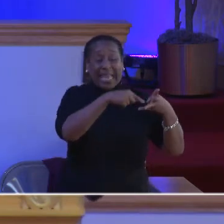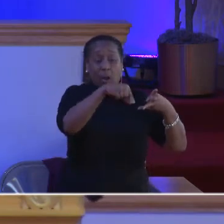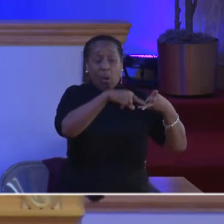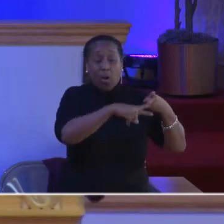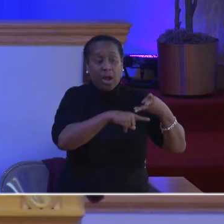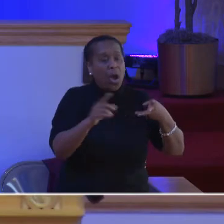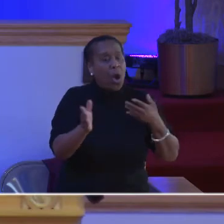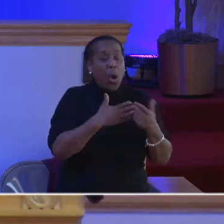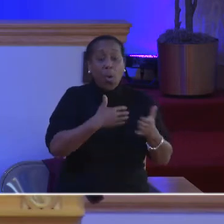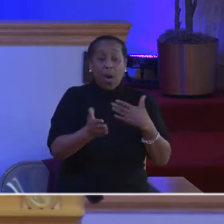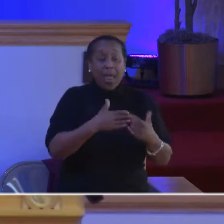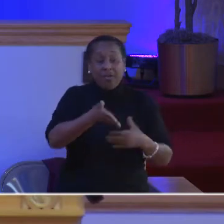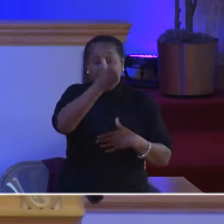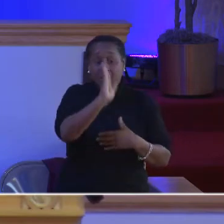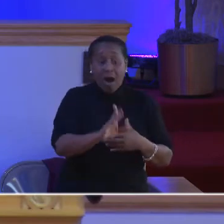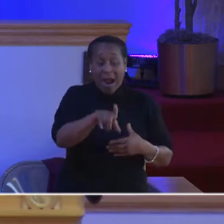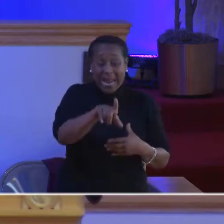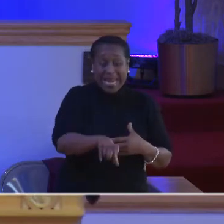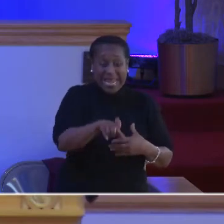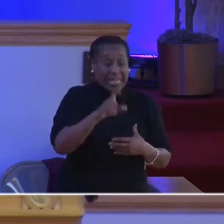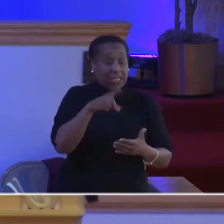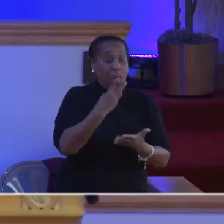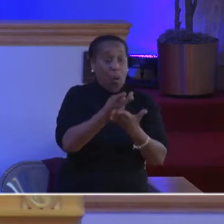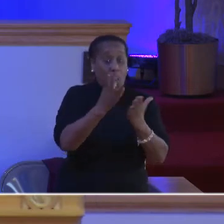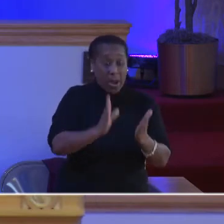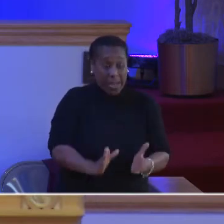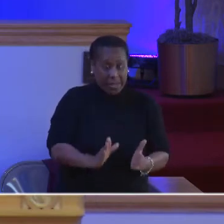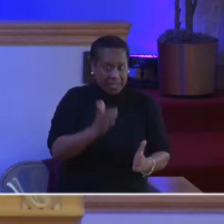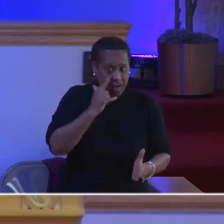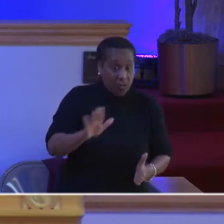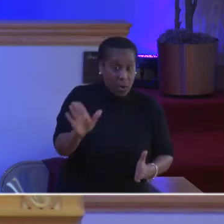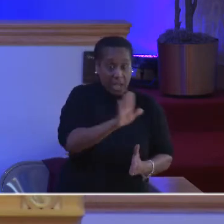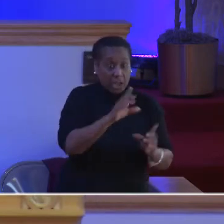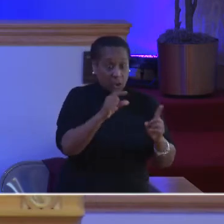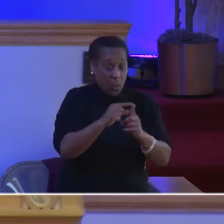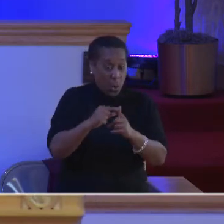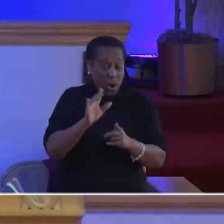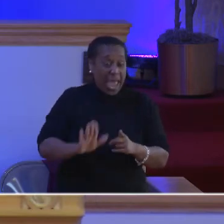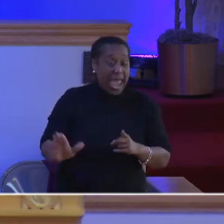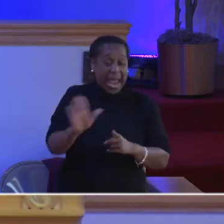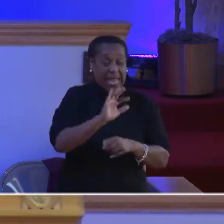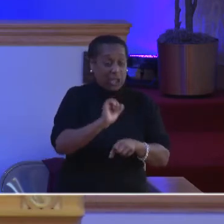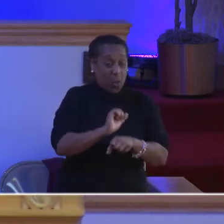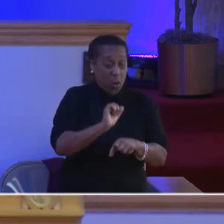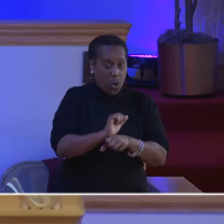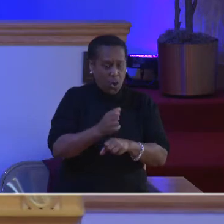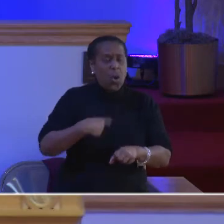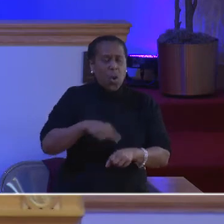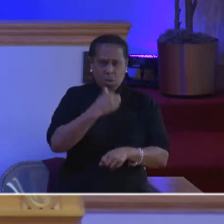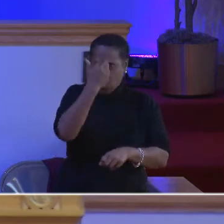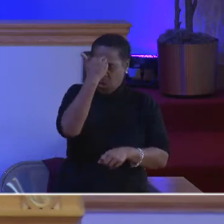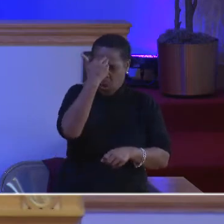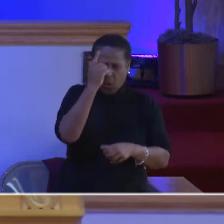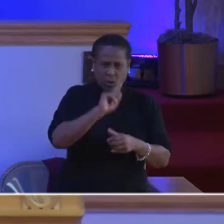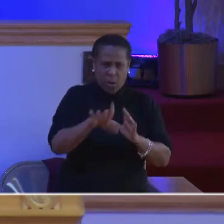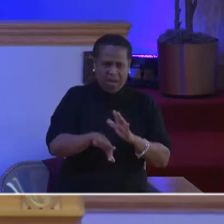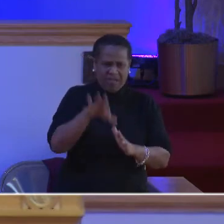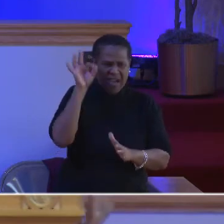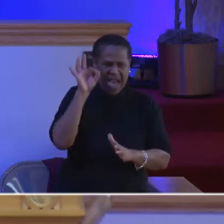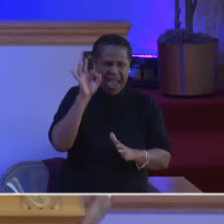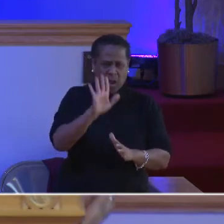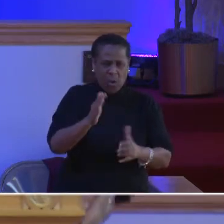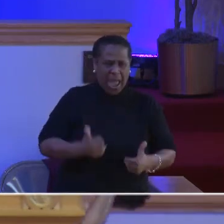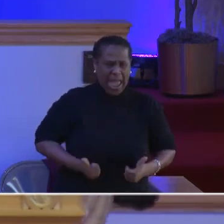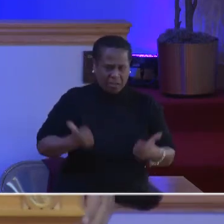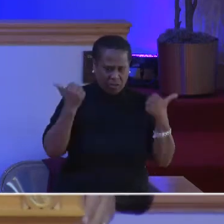And whenever God needs a witness for his word and for his work, he knows where to find your